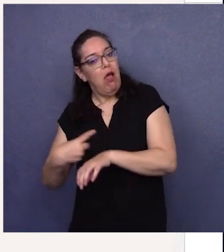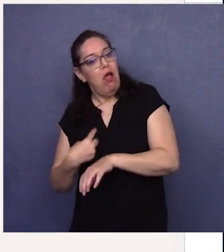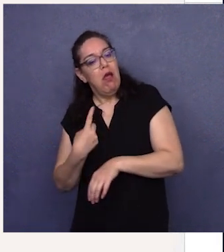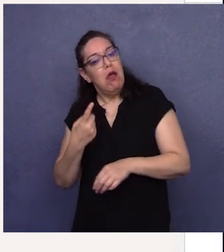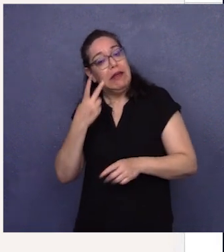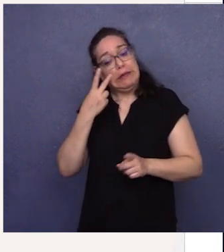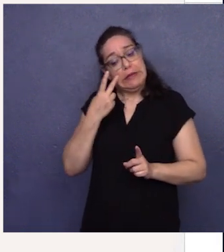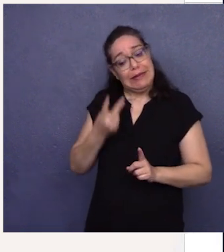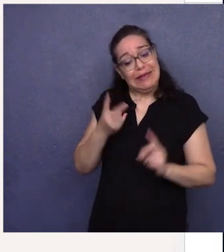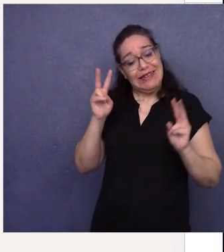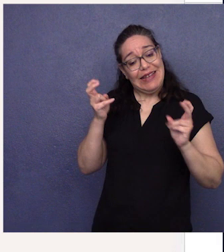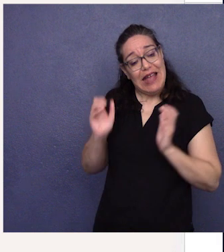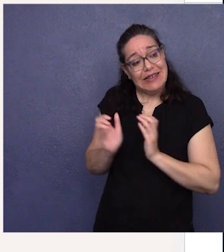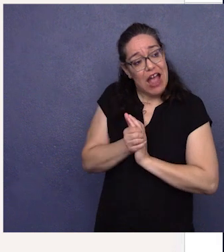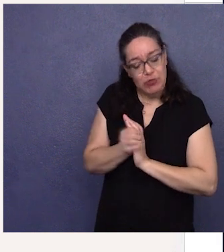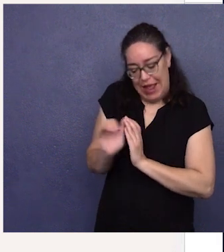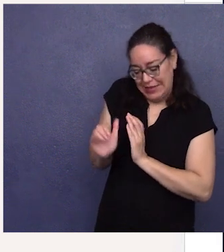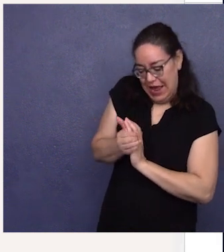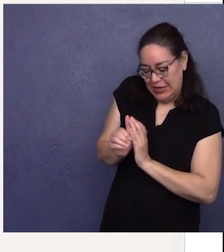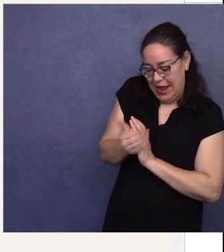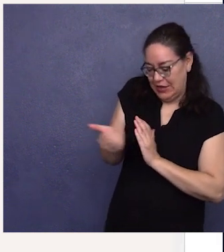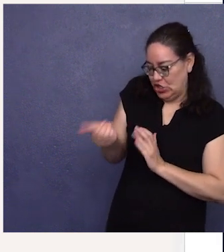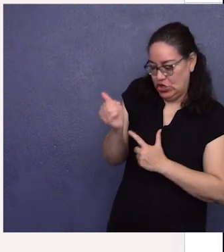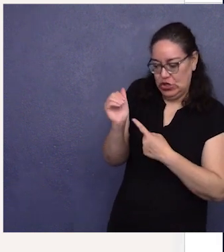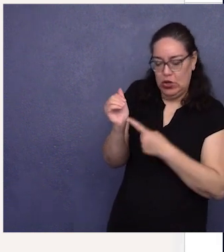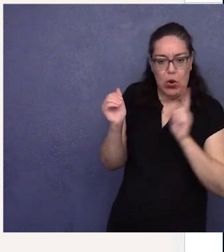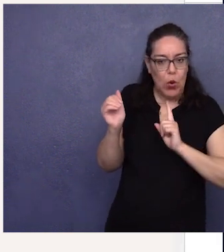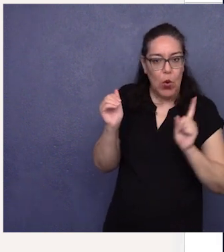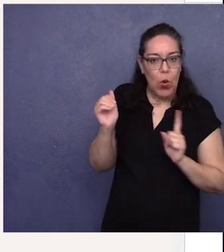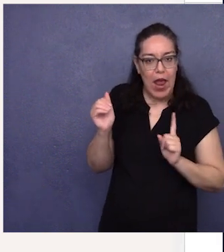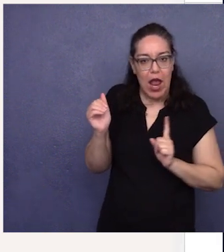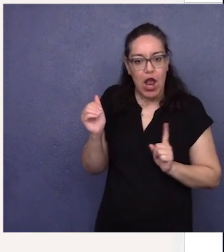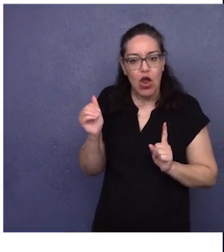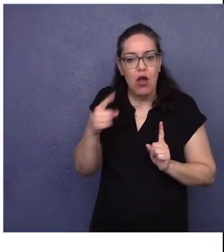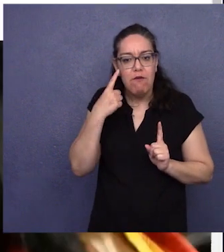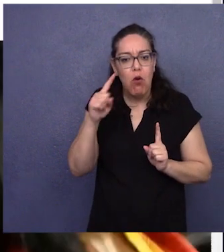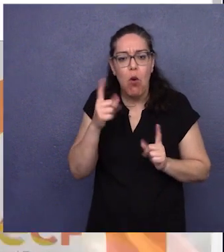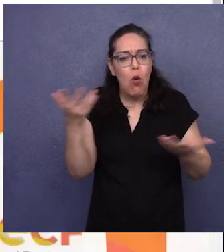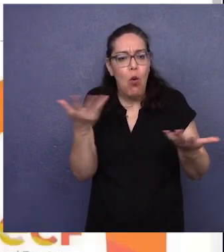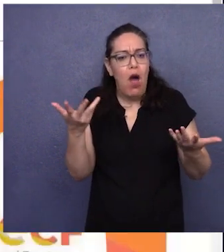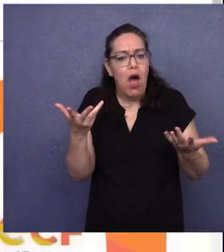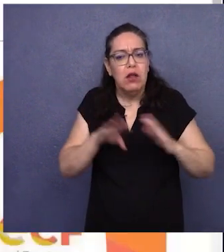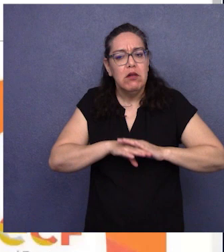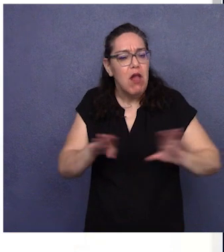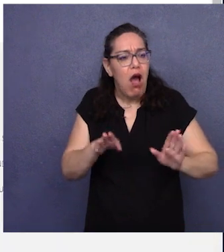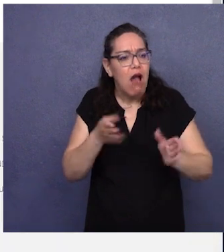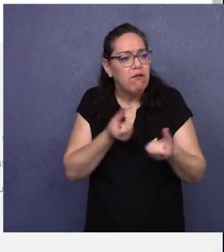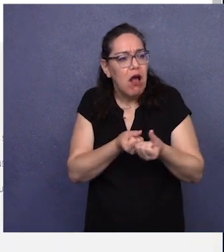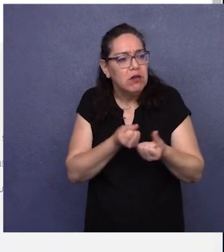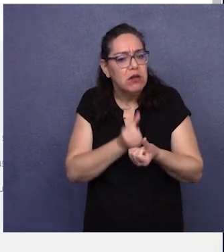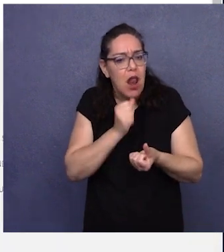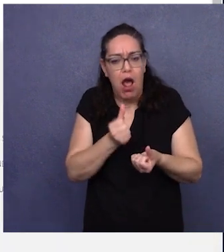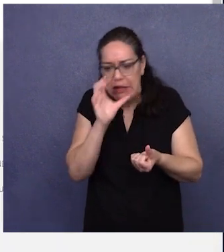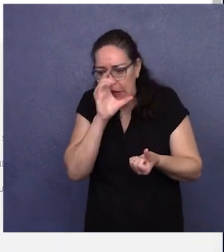see attachment. Where is that attachment with what you don't fund? I couldn't find that attachment.